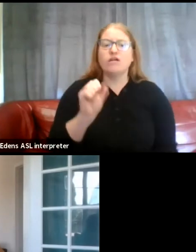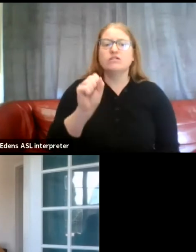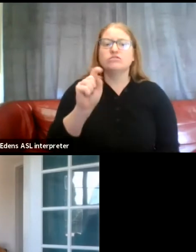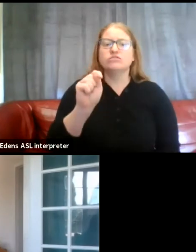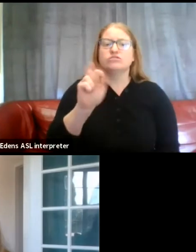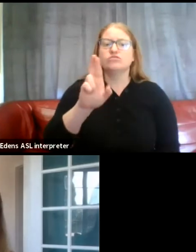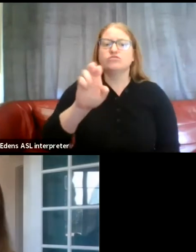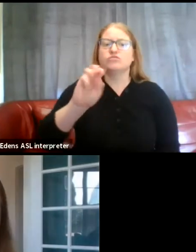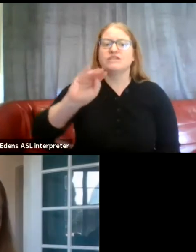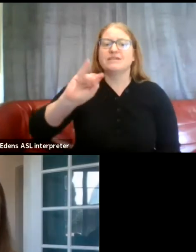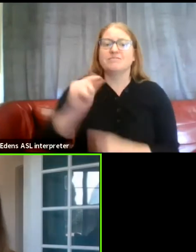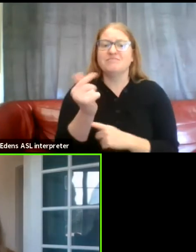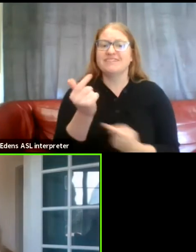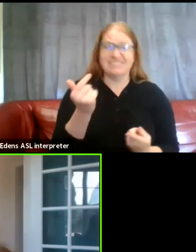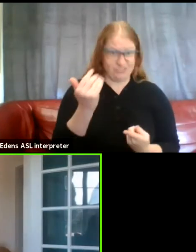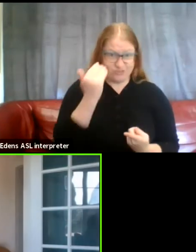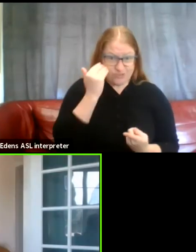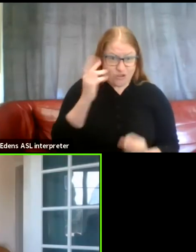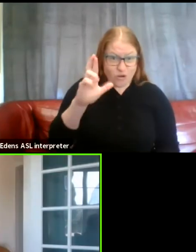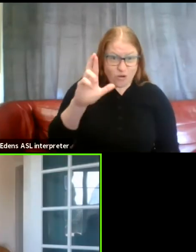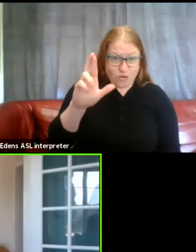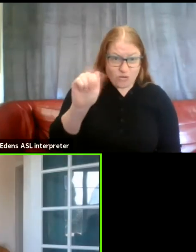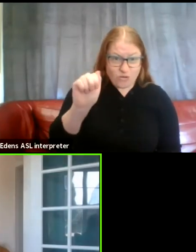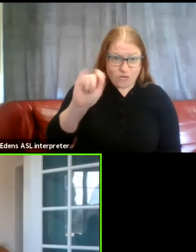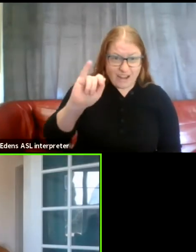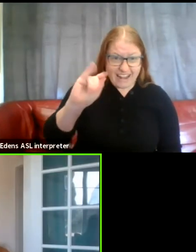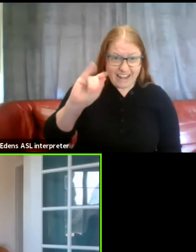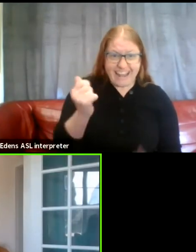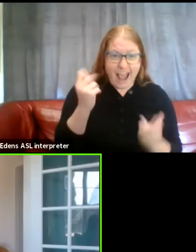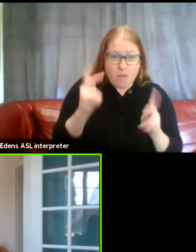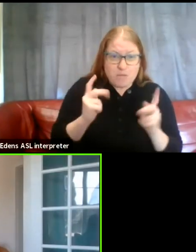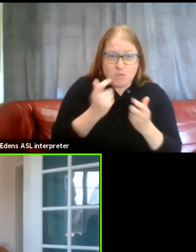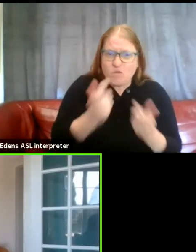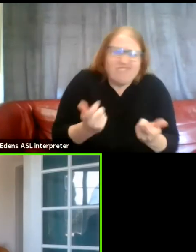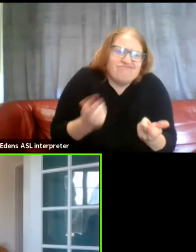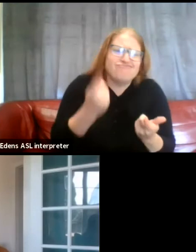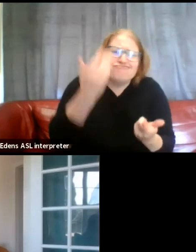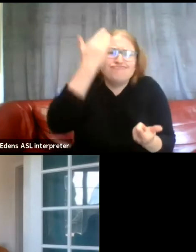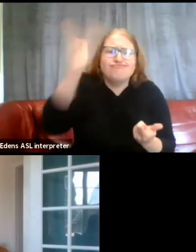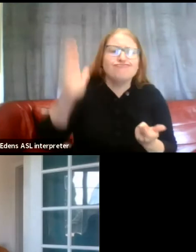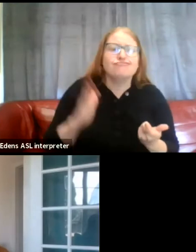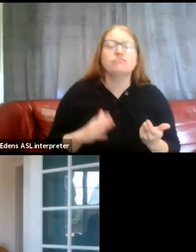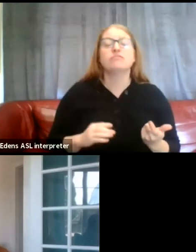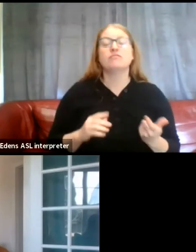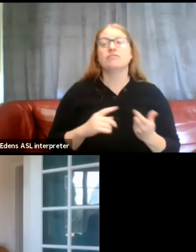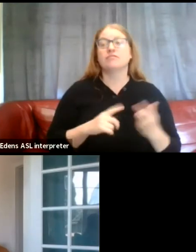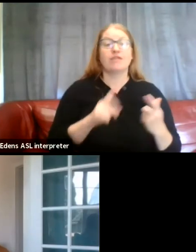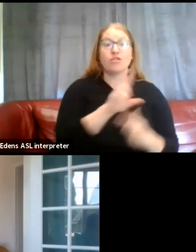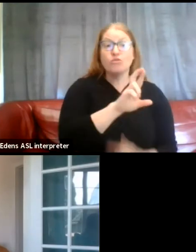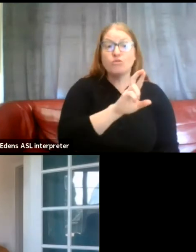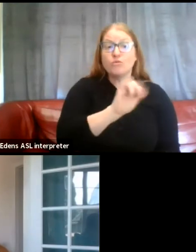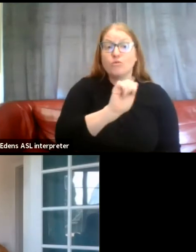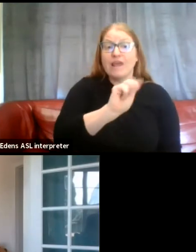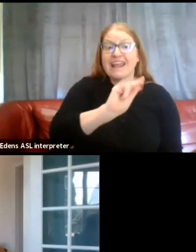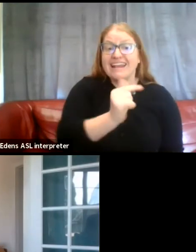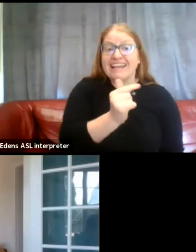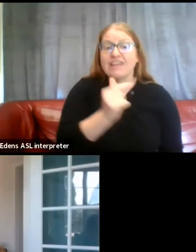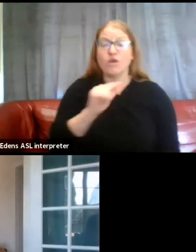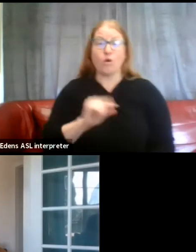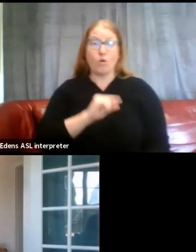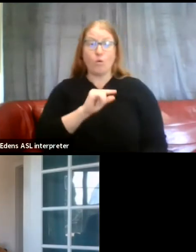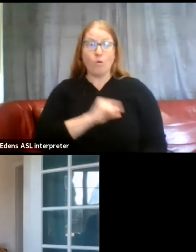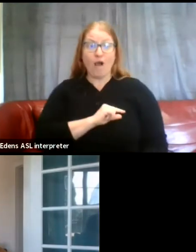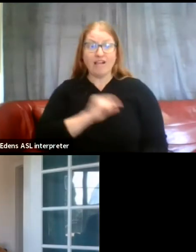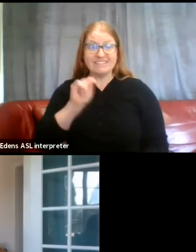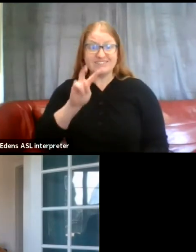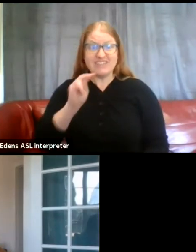the ratings are. I mean, this is the problem with TV in general, is that the amount, the ratings and the qualities of the show were historically